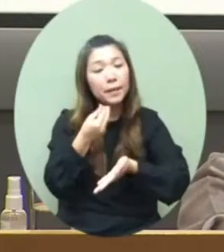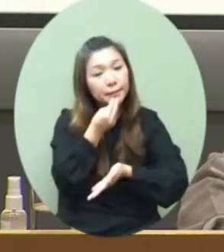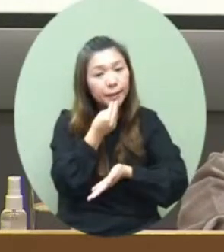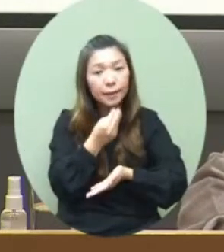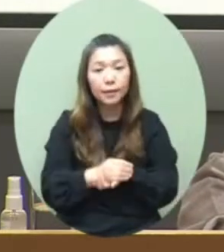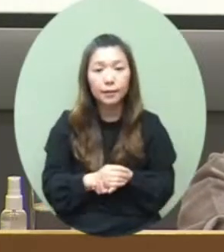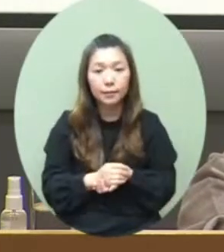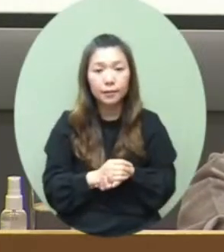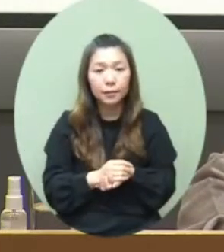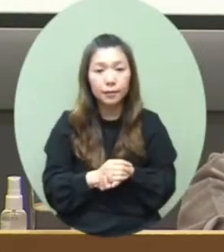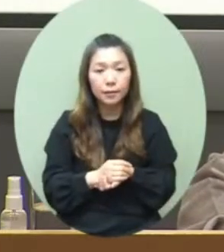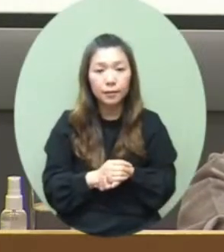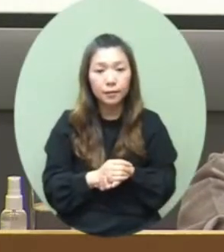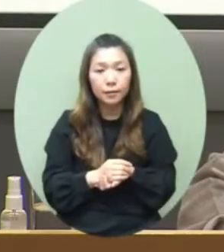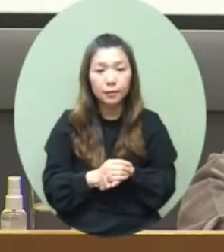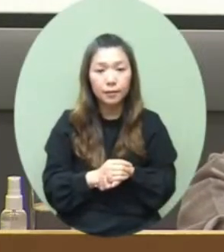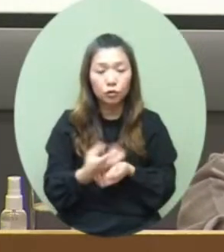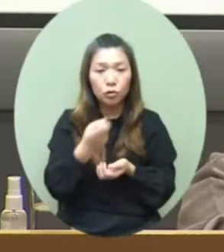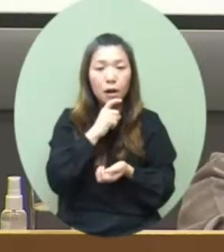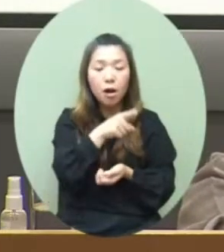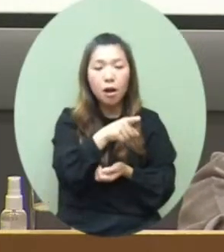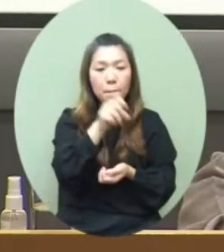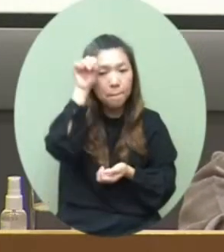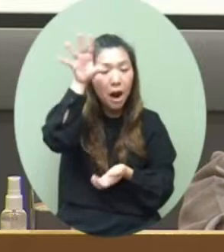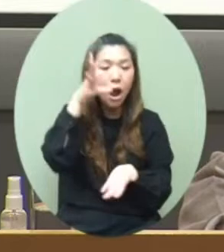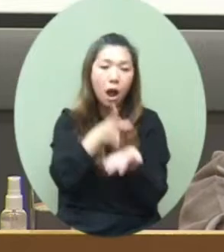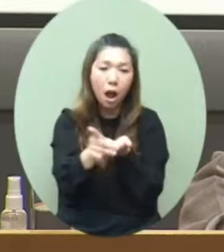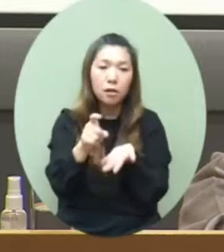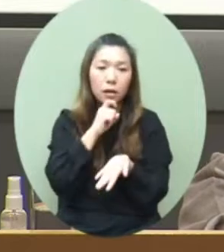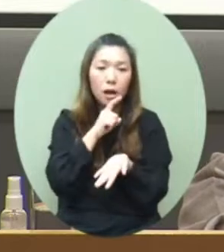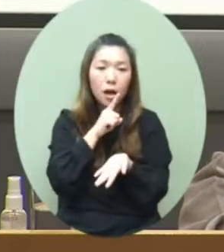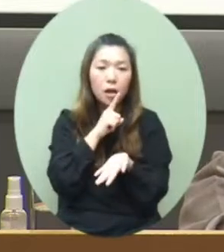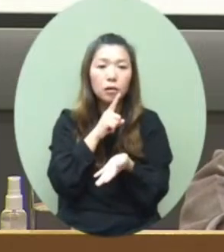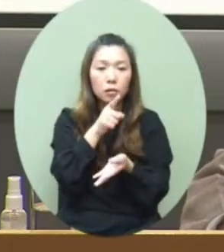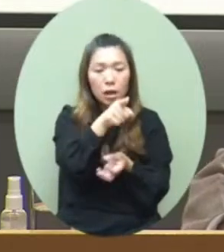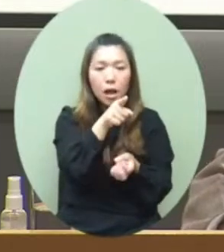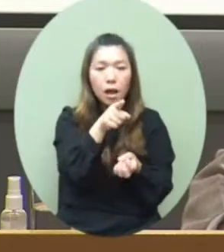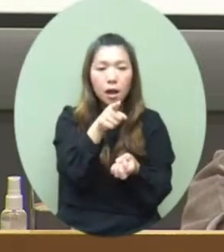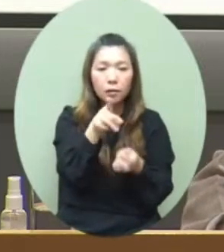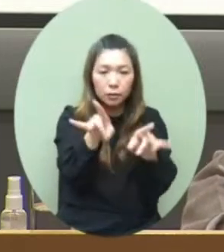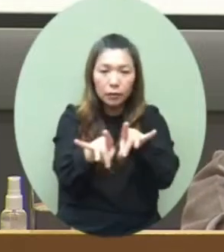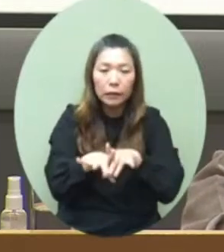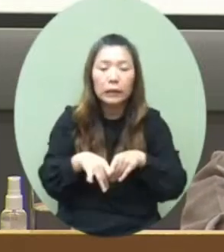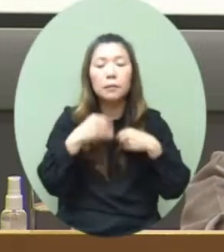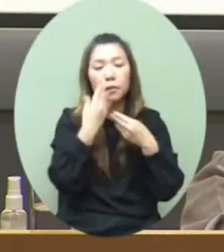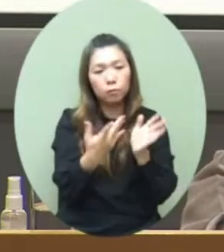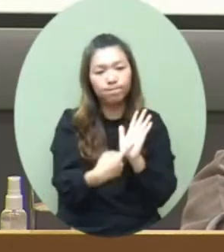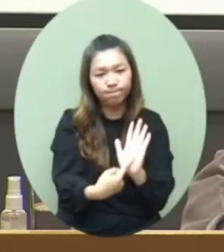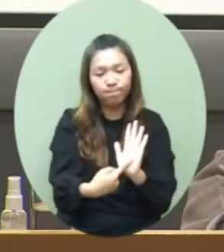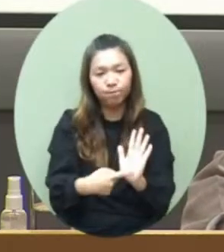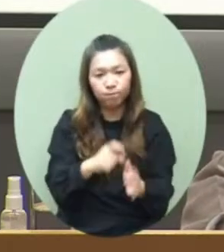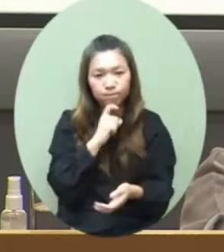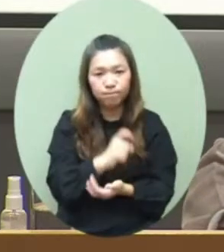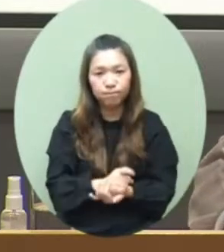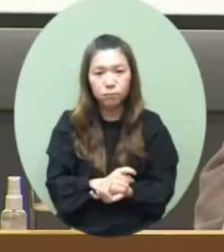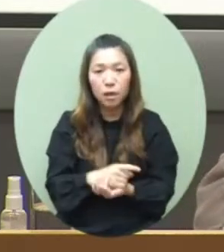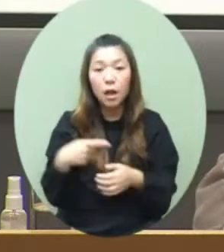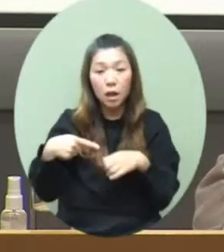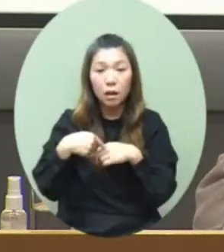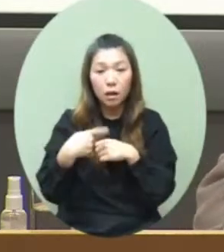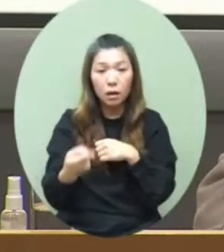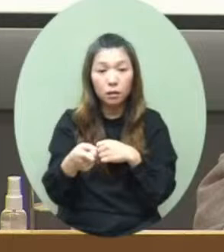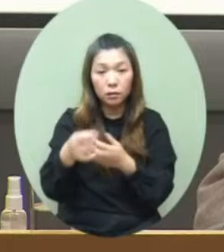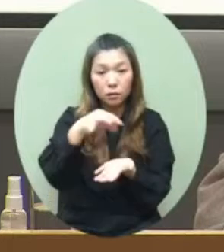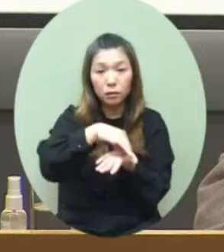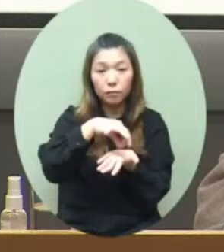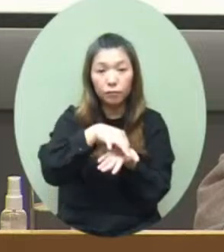These young people provide different delicacies. There are also youth entrepreneurs selling their own products.